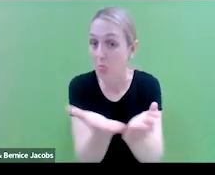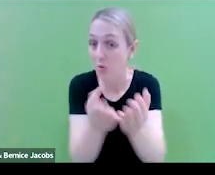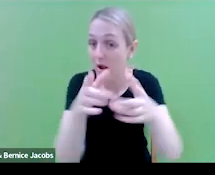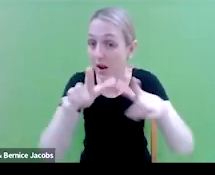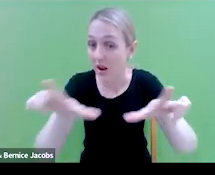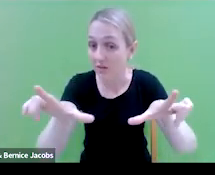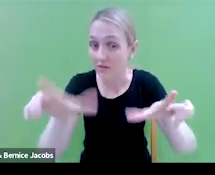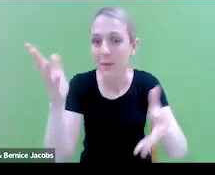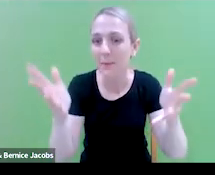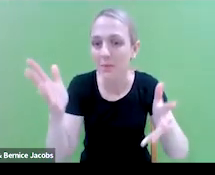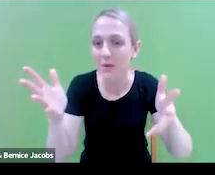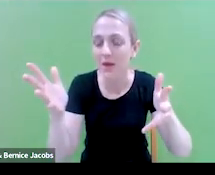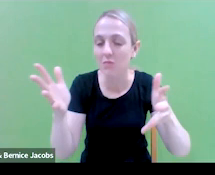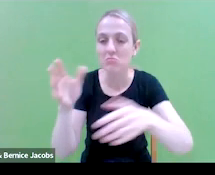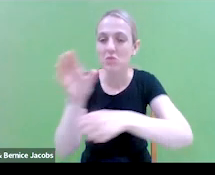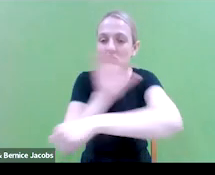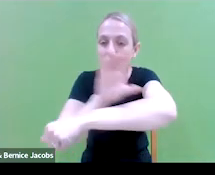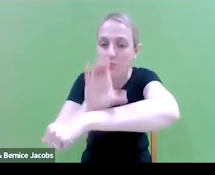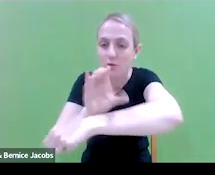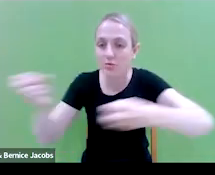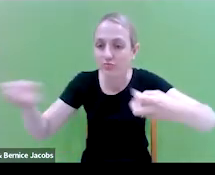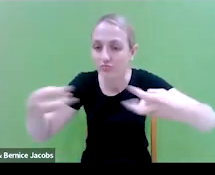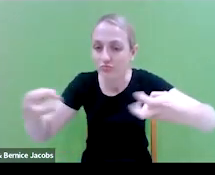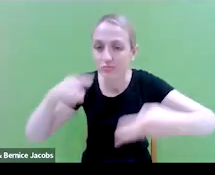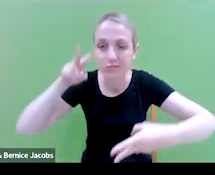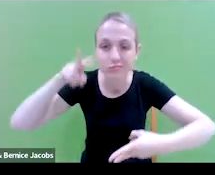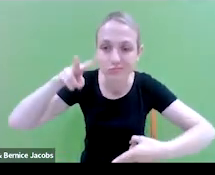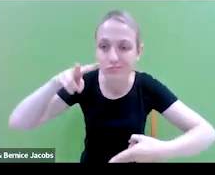screen readers, maybe some sort of